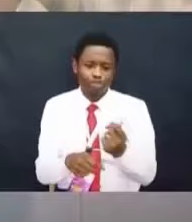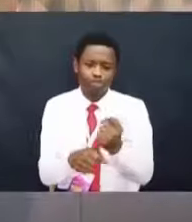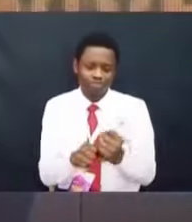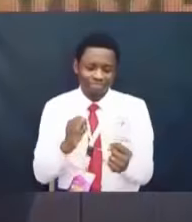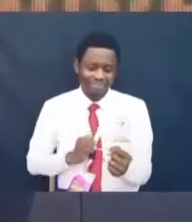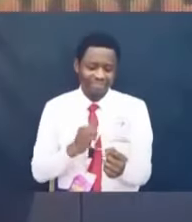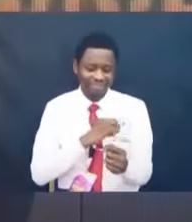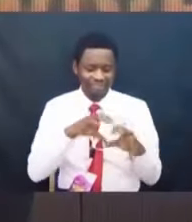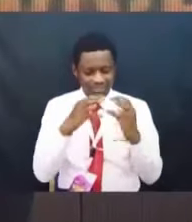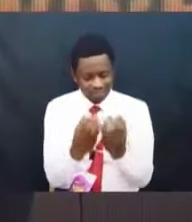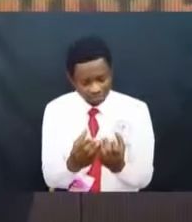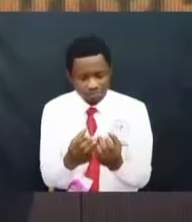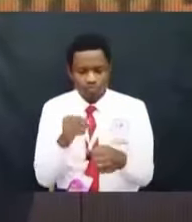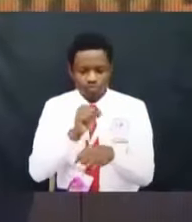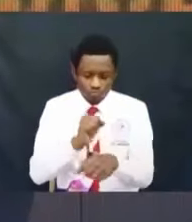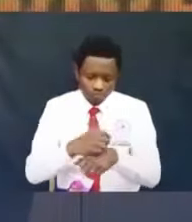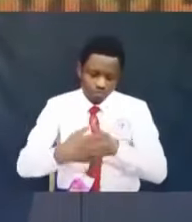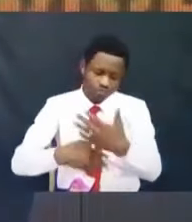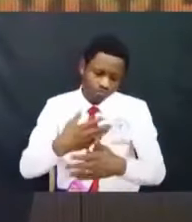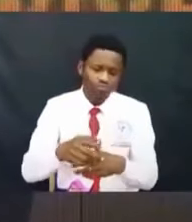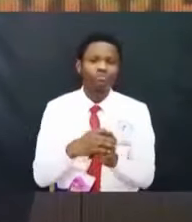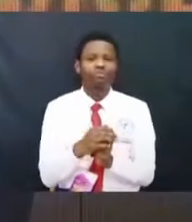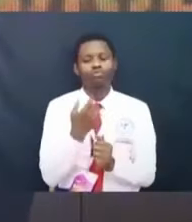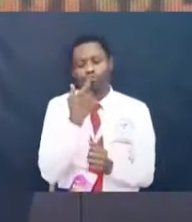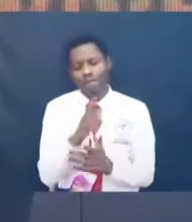to execute its mandate.